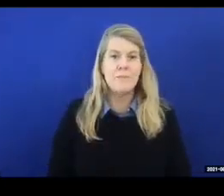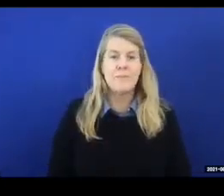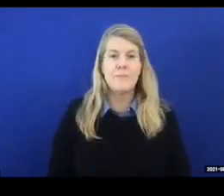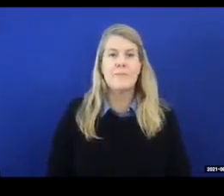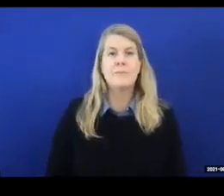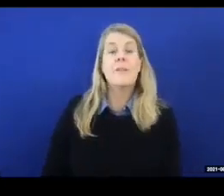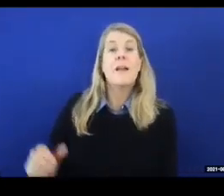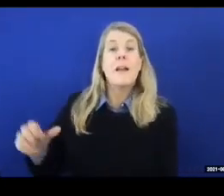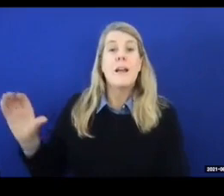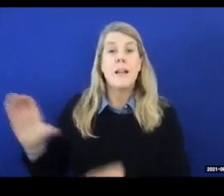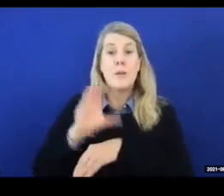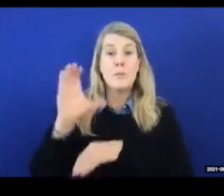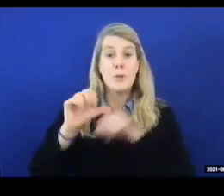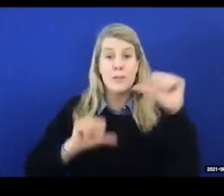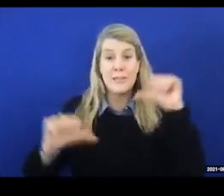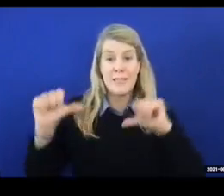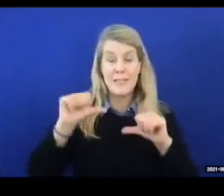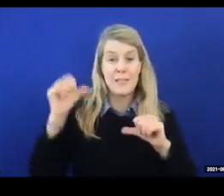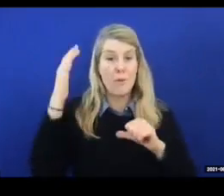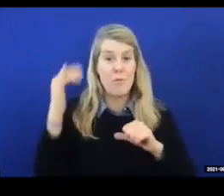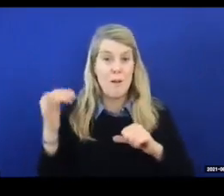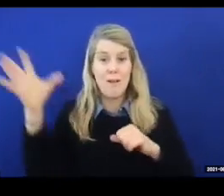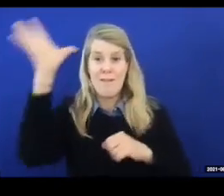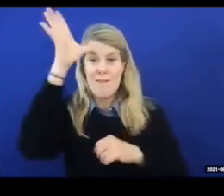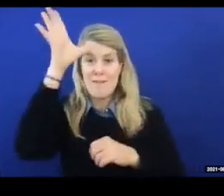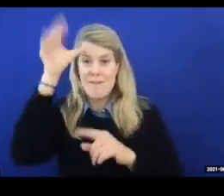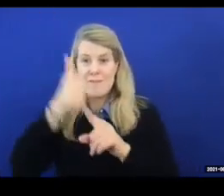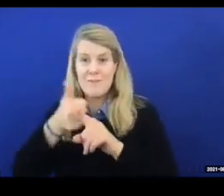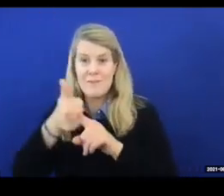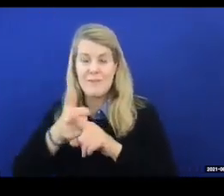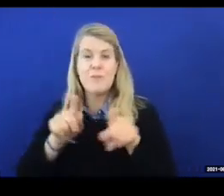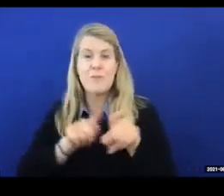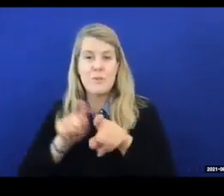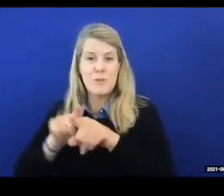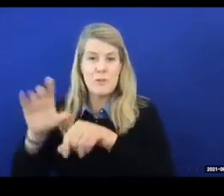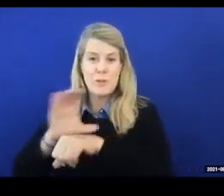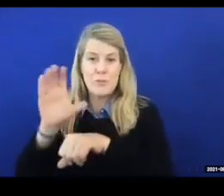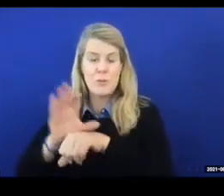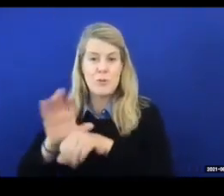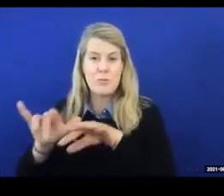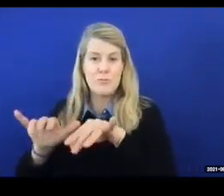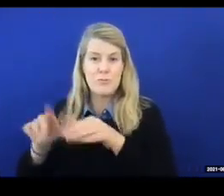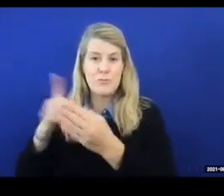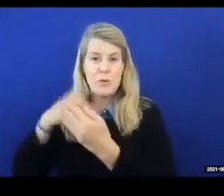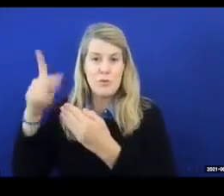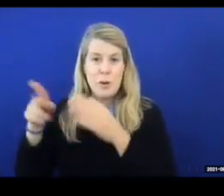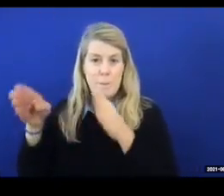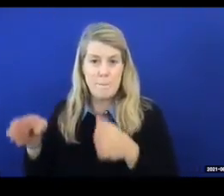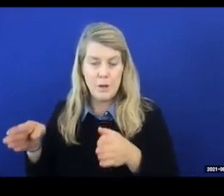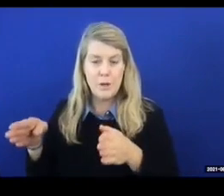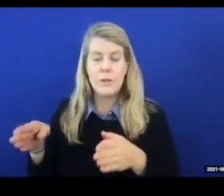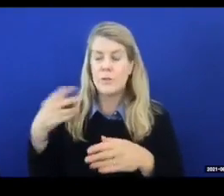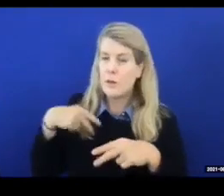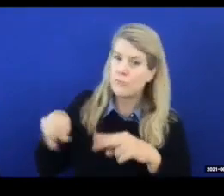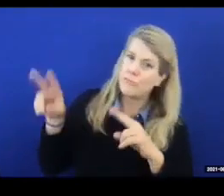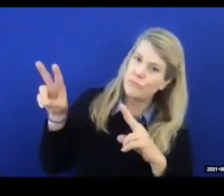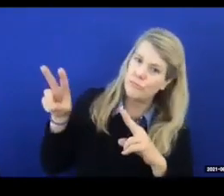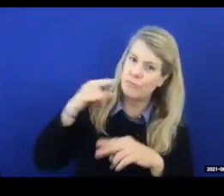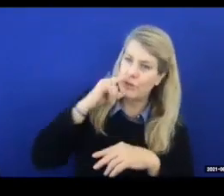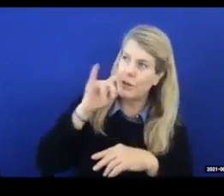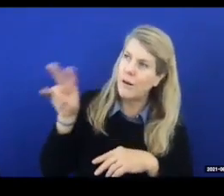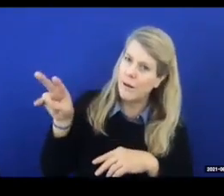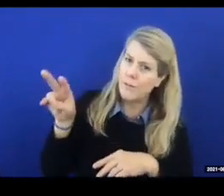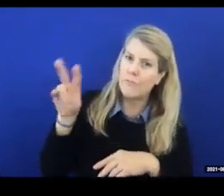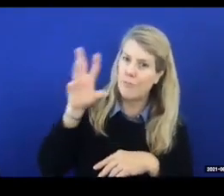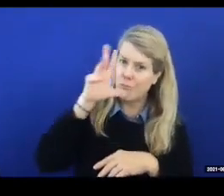in majoring in computer science because my father was also a computer programmer, so since I was a kid, I saw him doing the